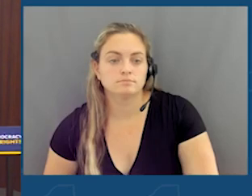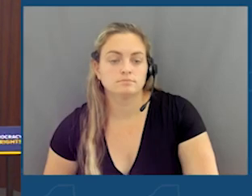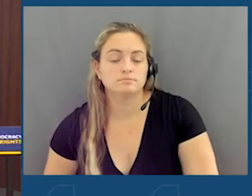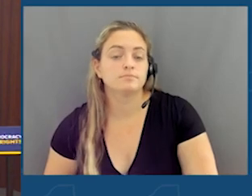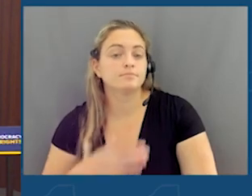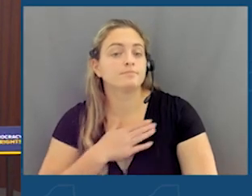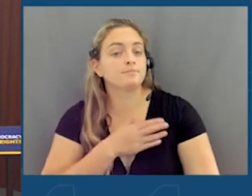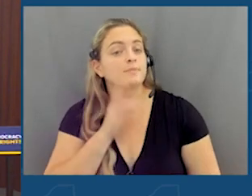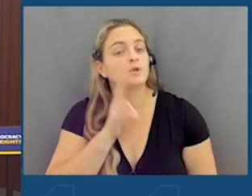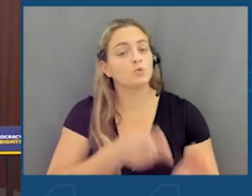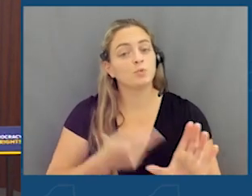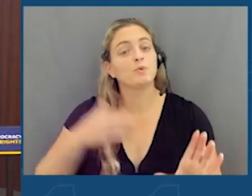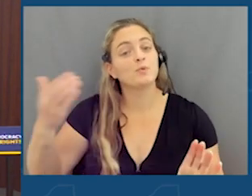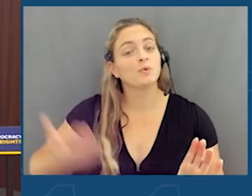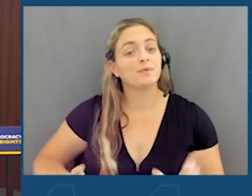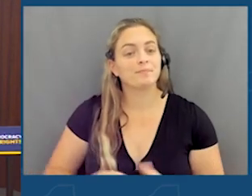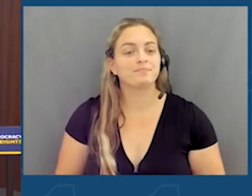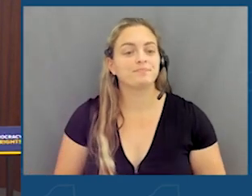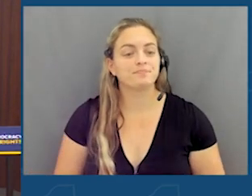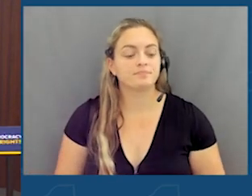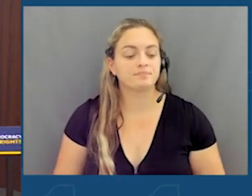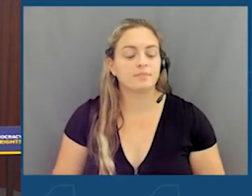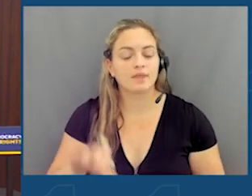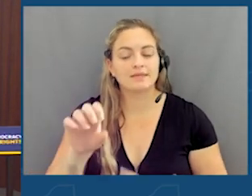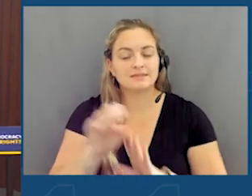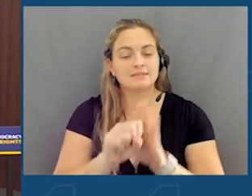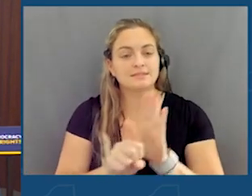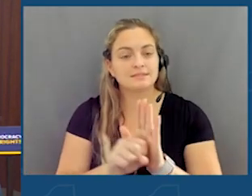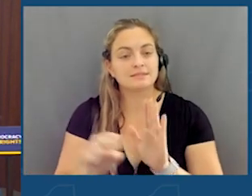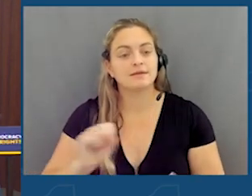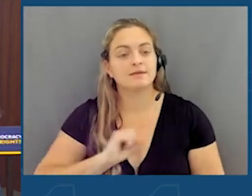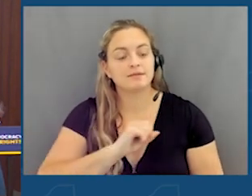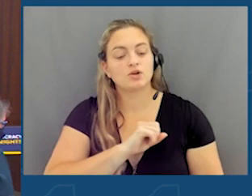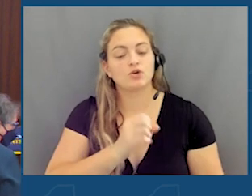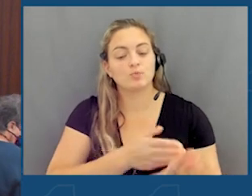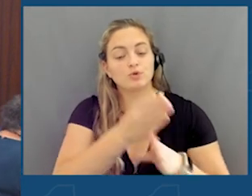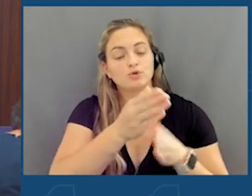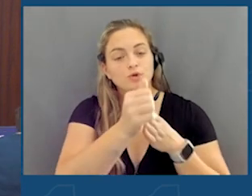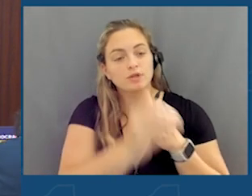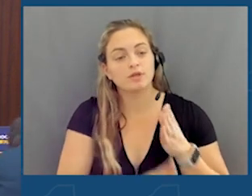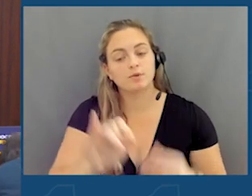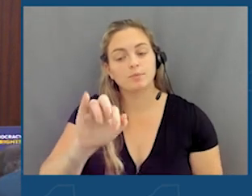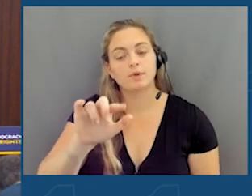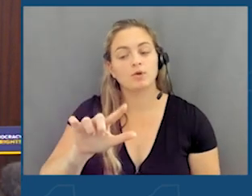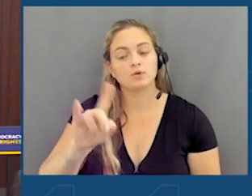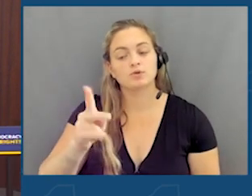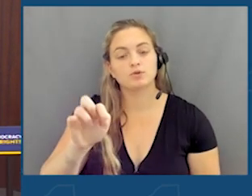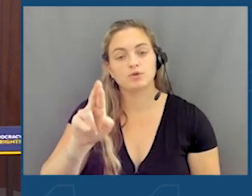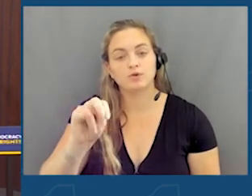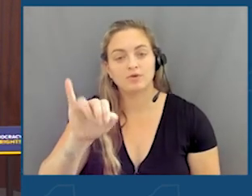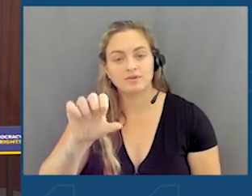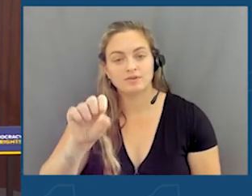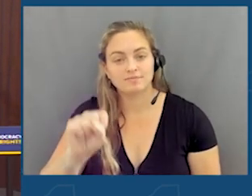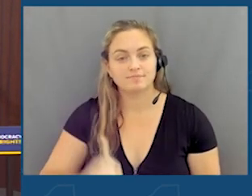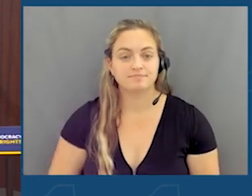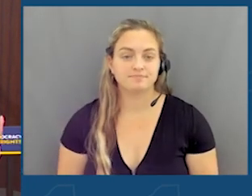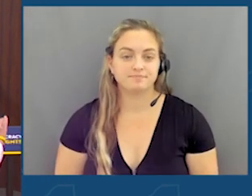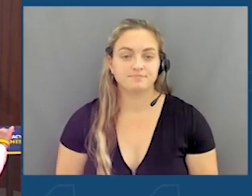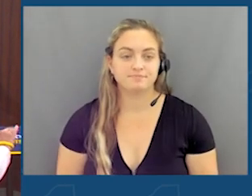please join me in welcoming the State Senator, Deputy Majority Leader Michael Gianaris,